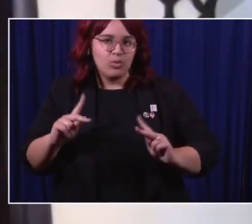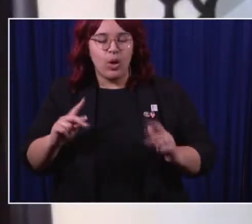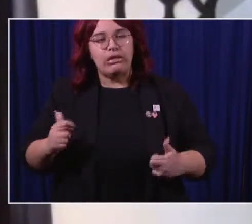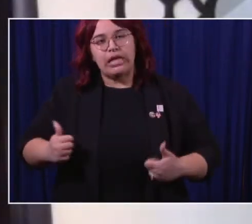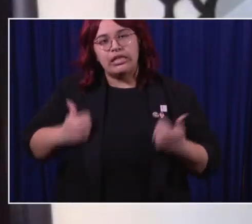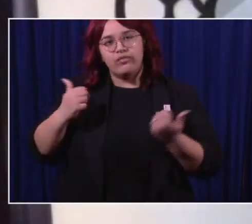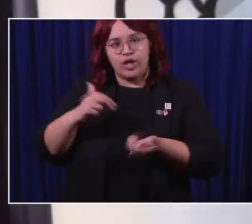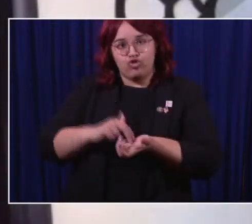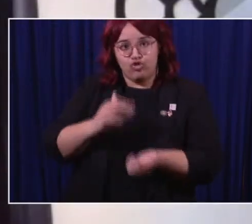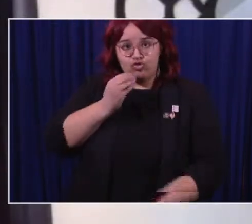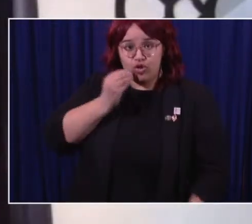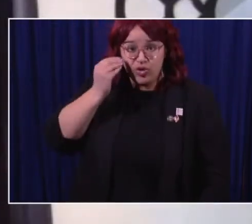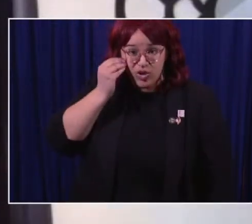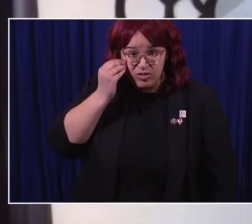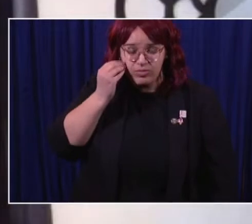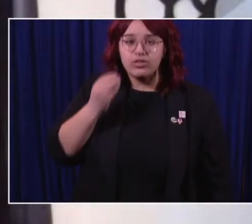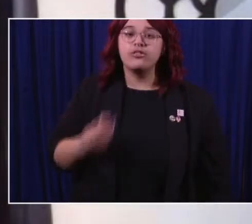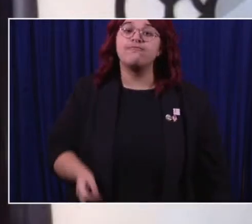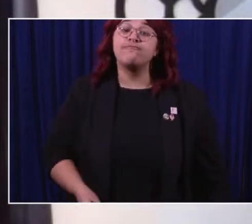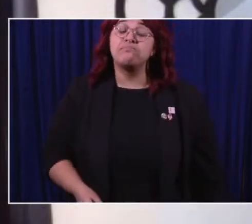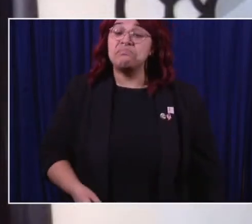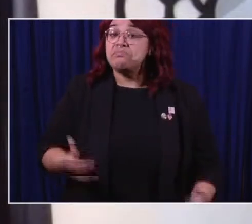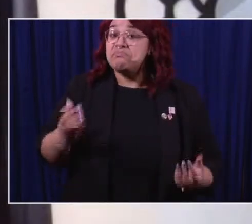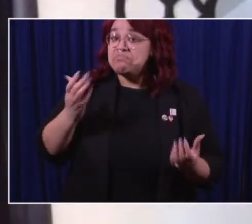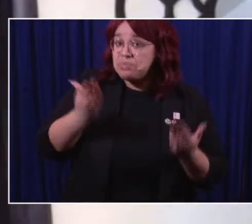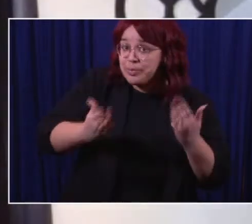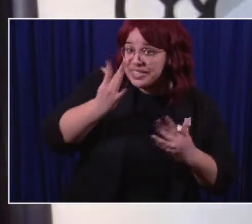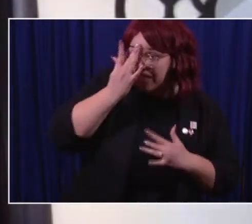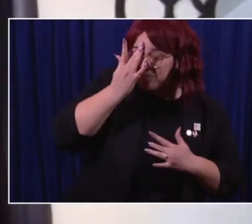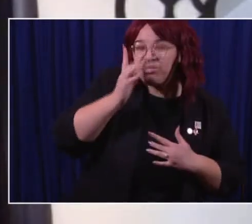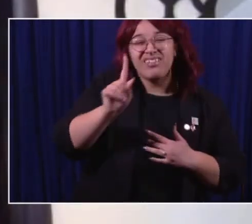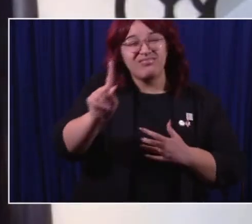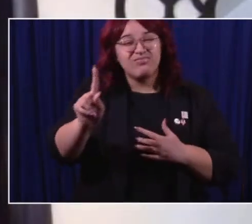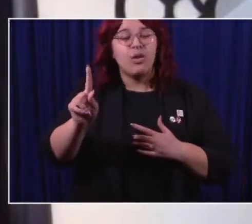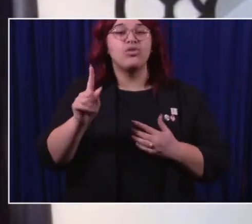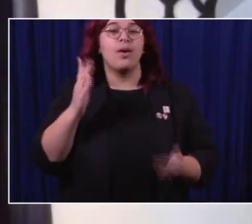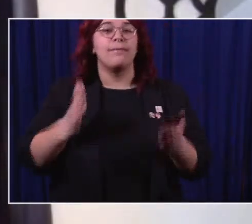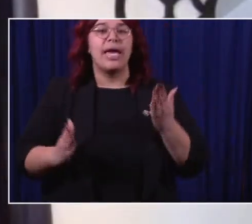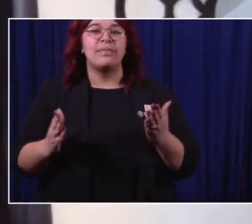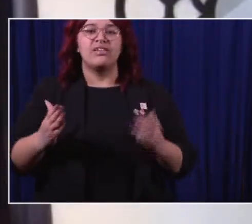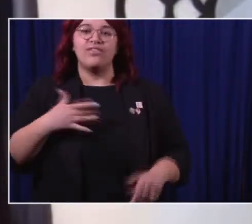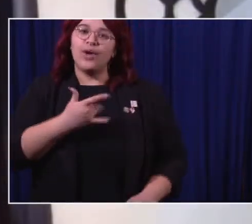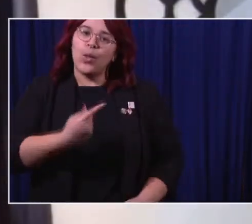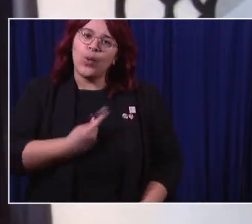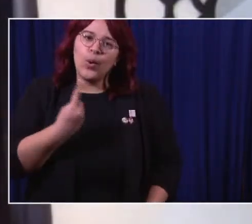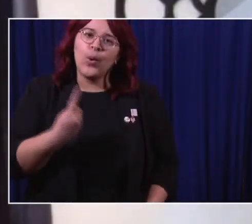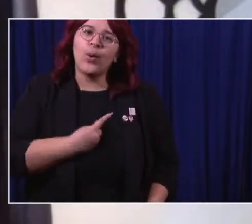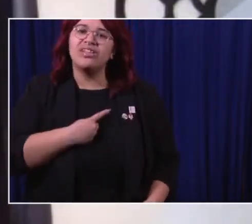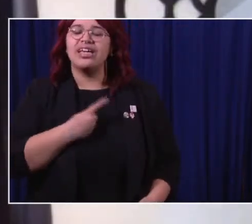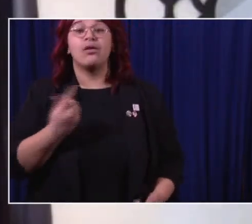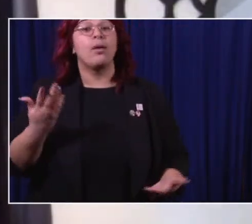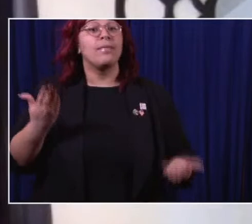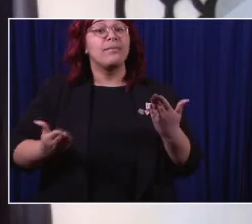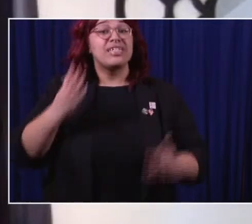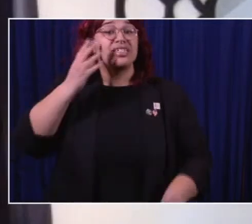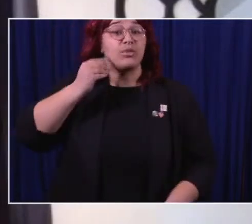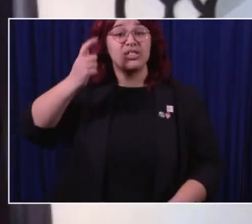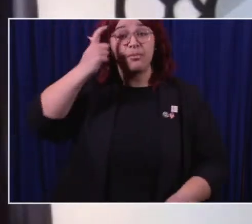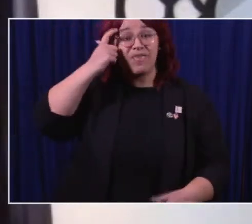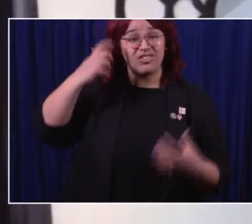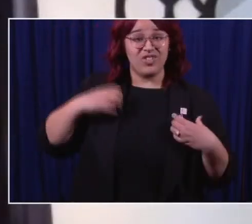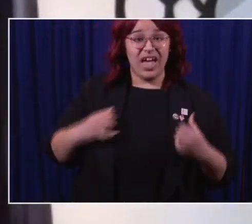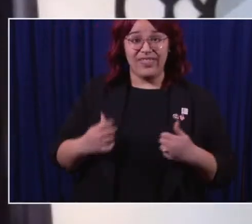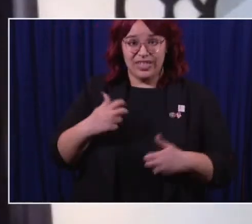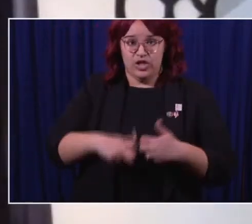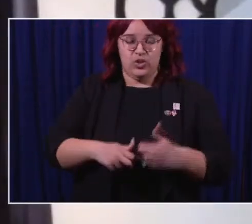and isolation due to the restrictions on visitation. And as you mentioned, no matter what the visitation situation is at a nursing